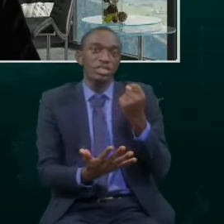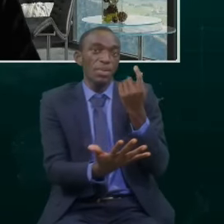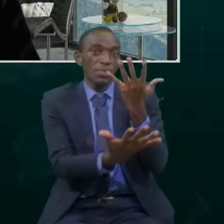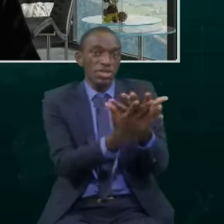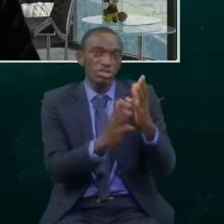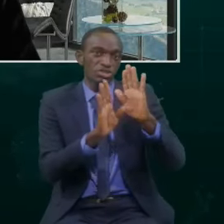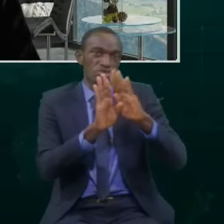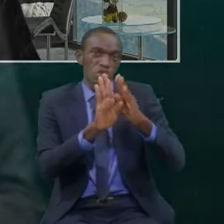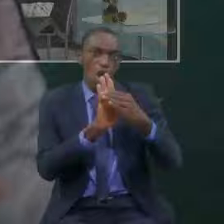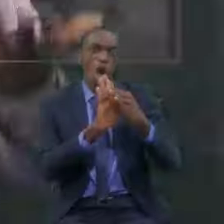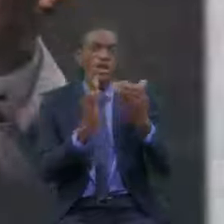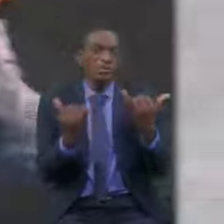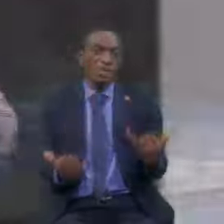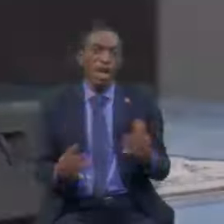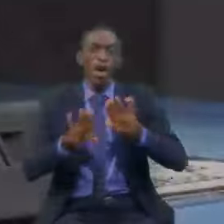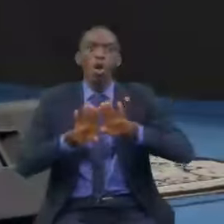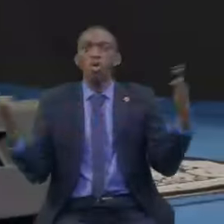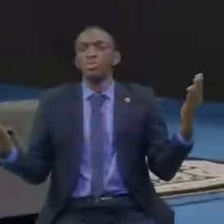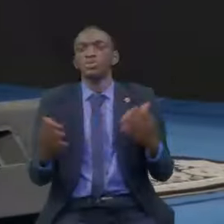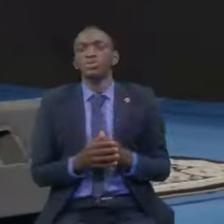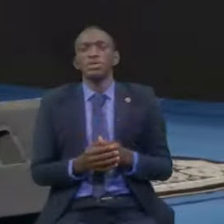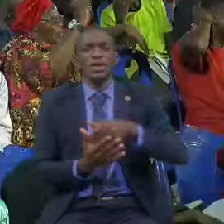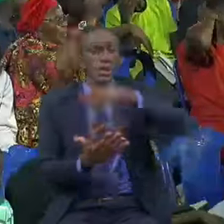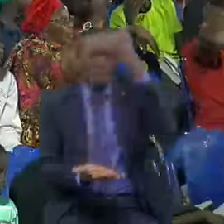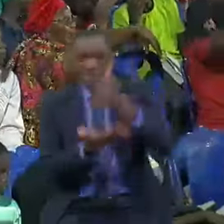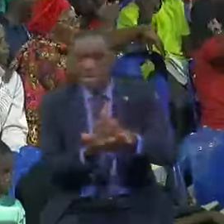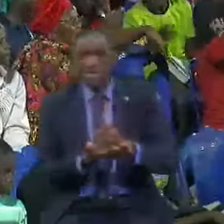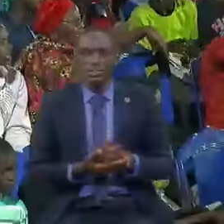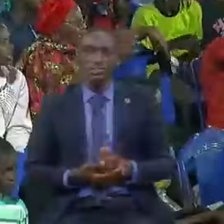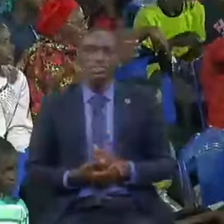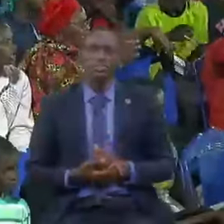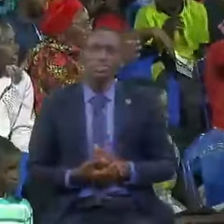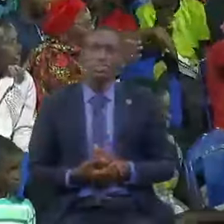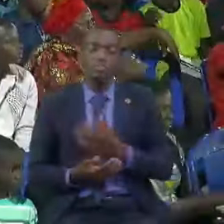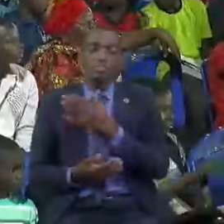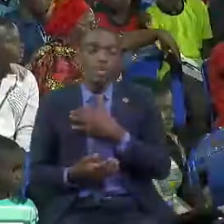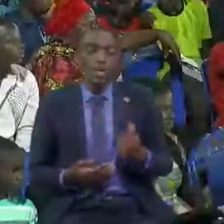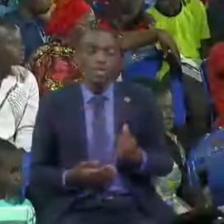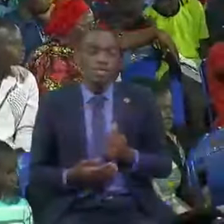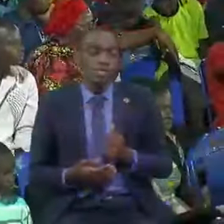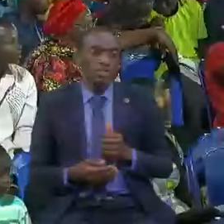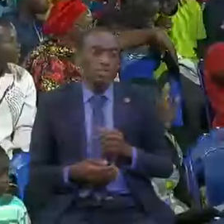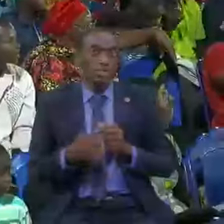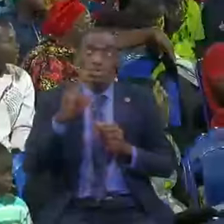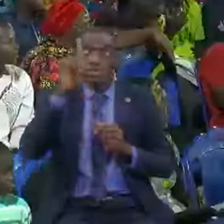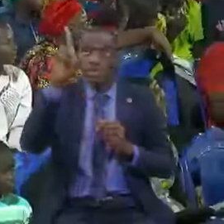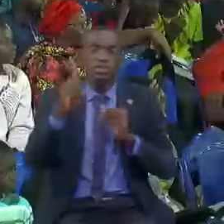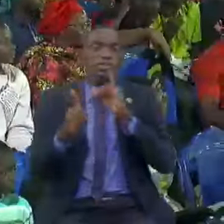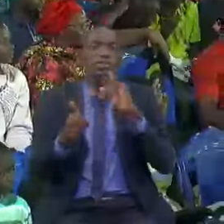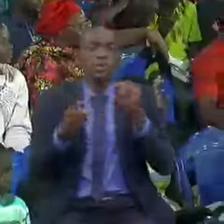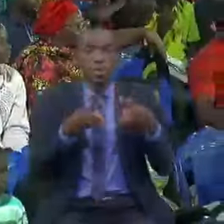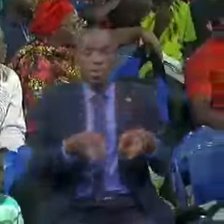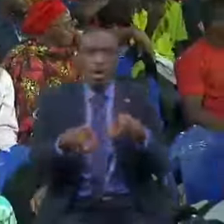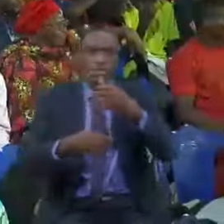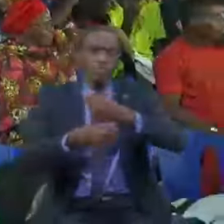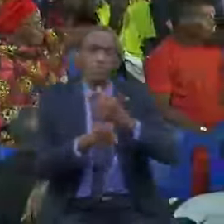now open. Give me a good amen. Amen. And he is the way maker. And now you come